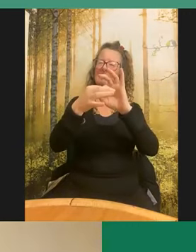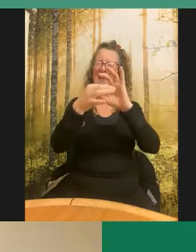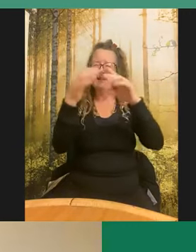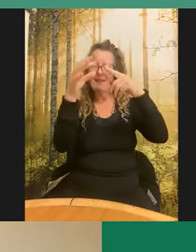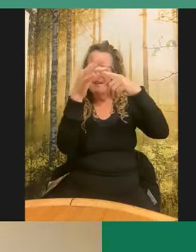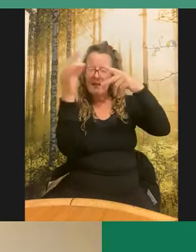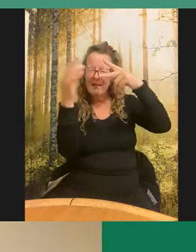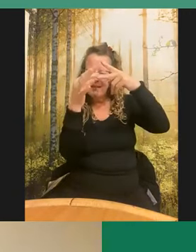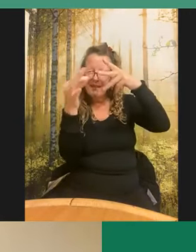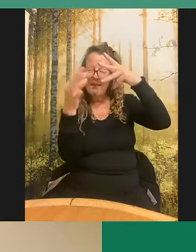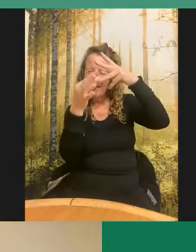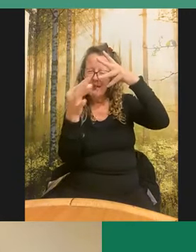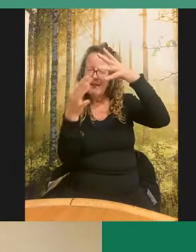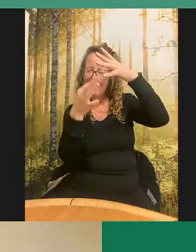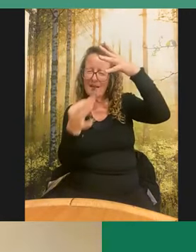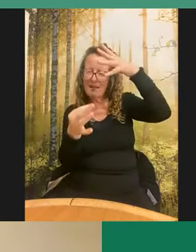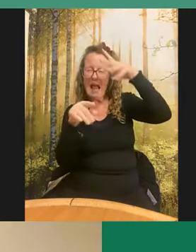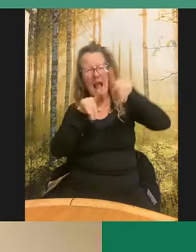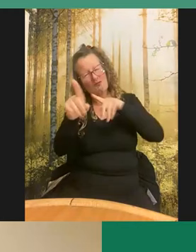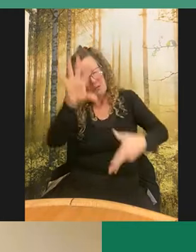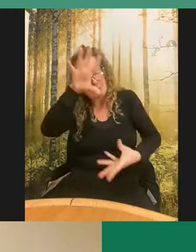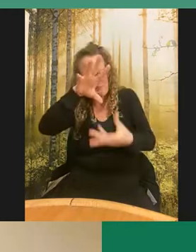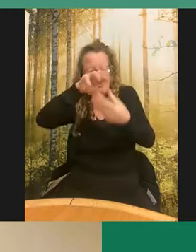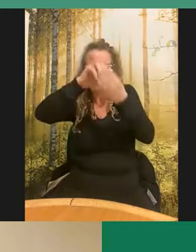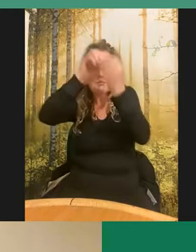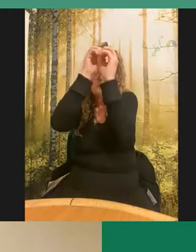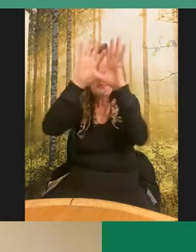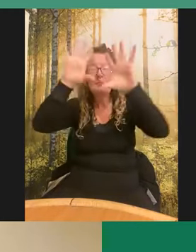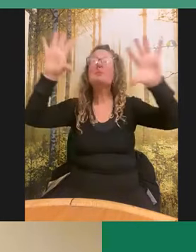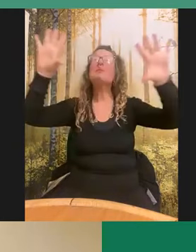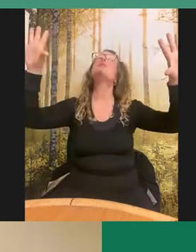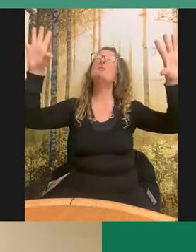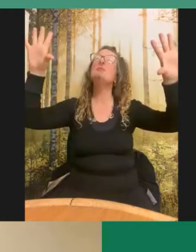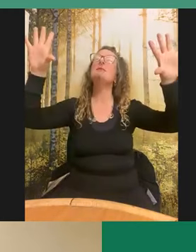I tried to bring as much of it as I could into the space.